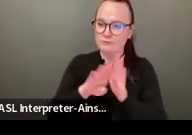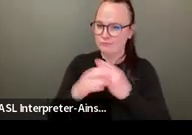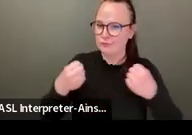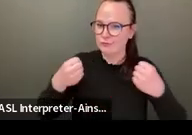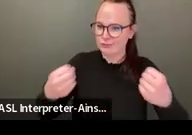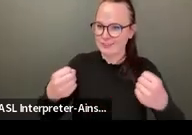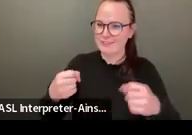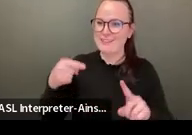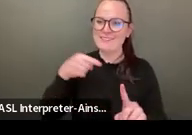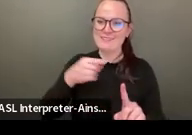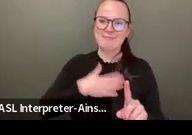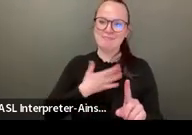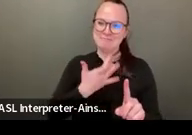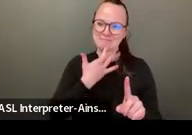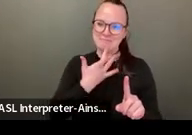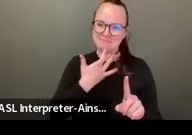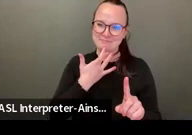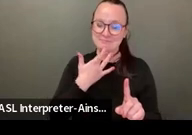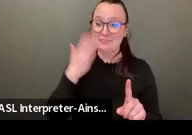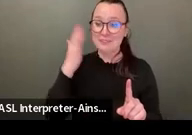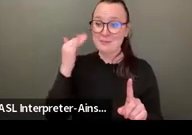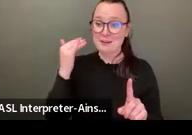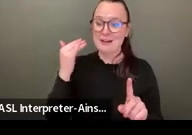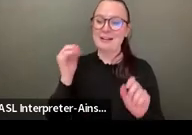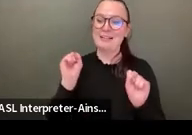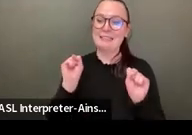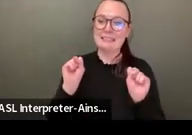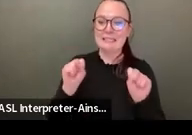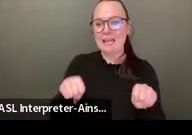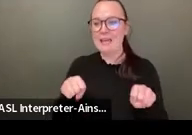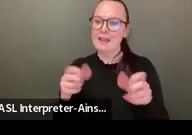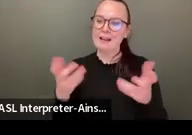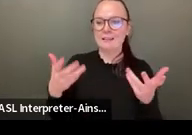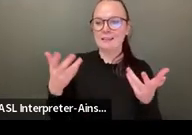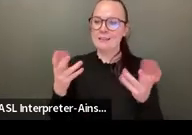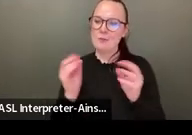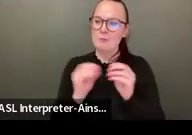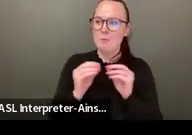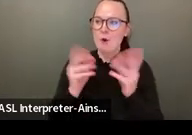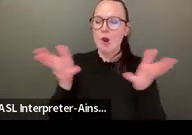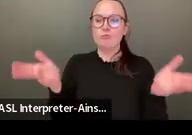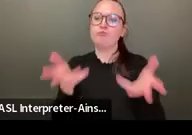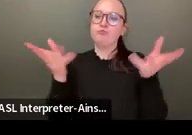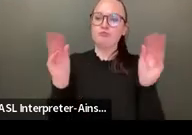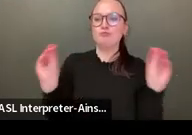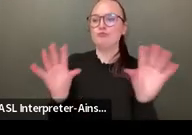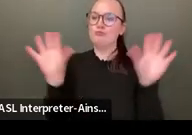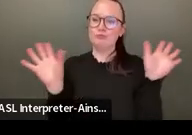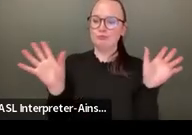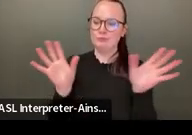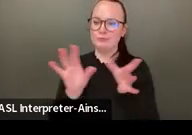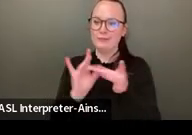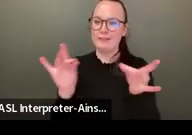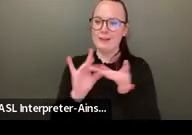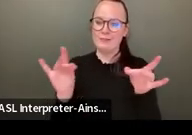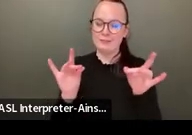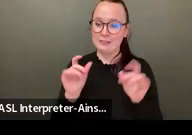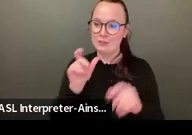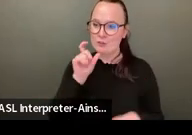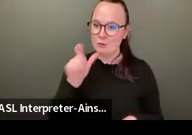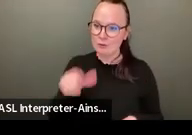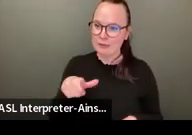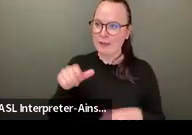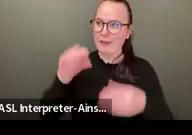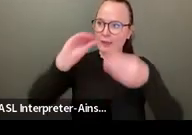always loved this because you can be a little bit more fluffy with your language. You don't need as much